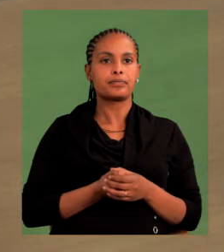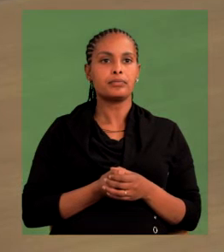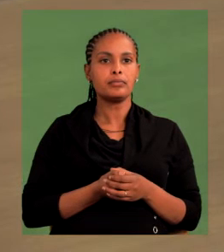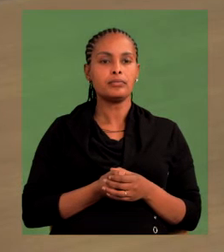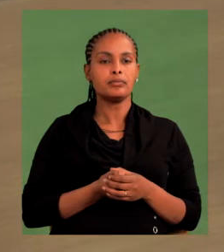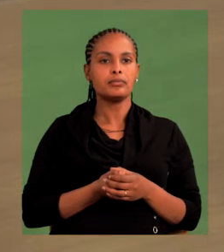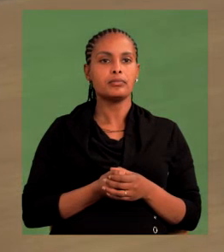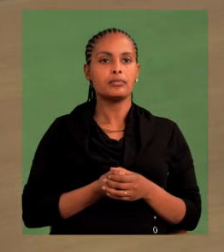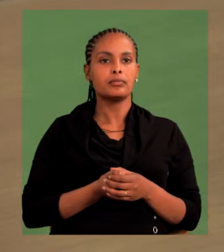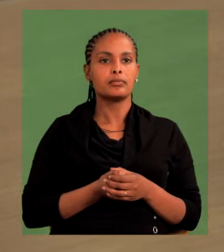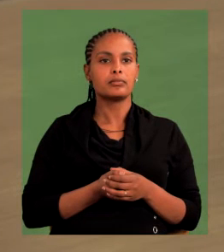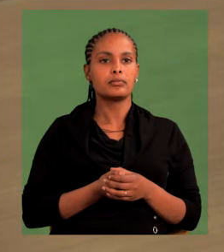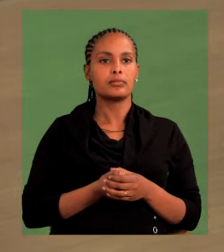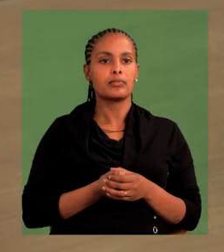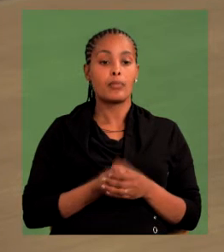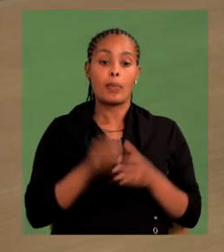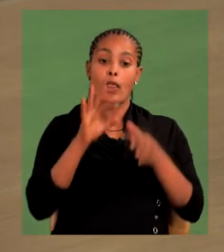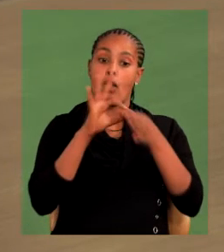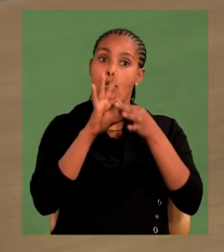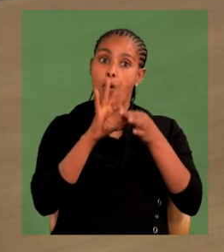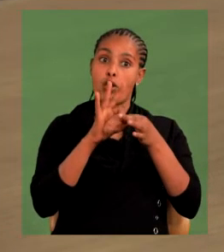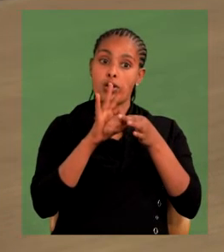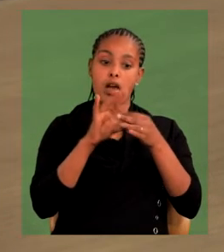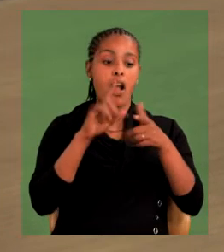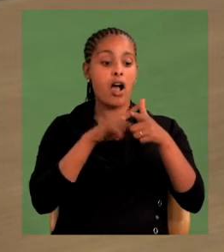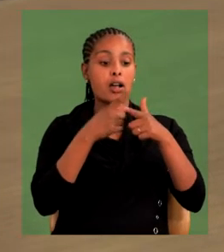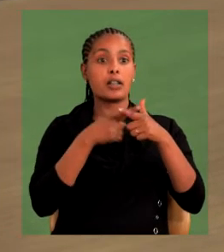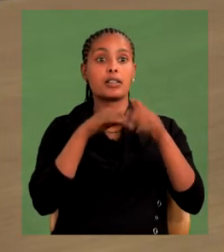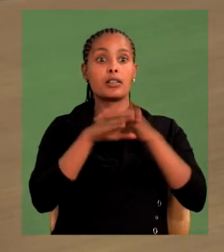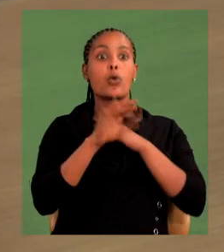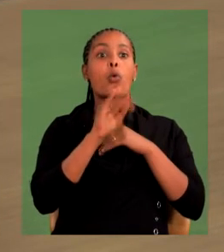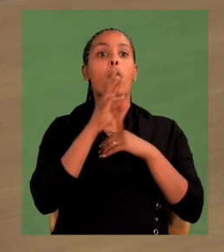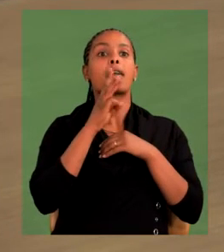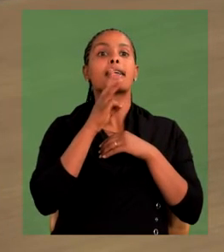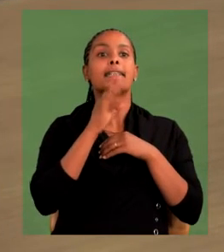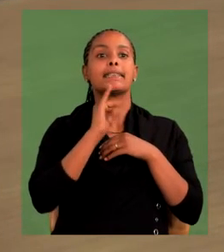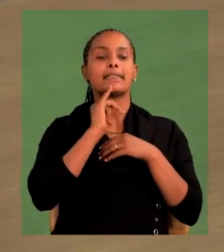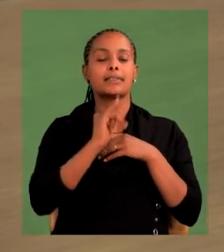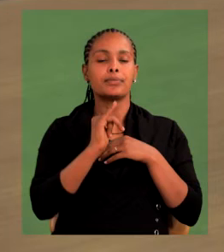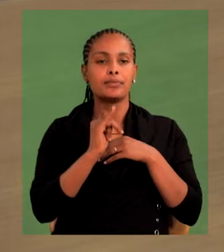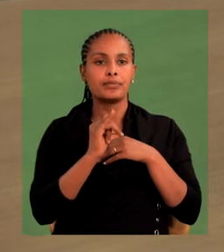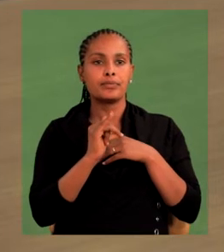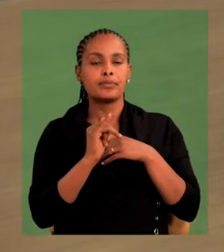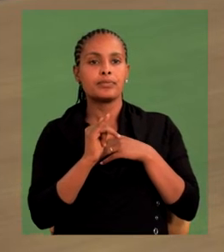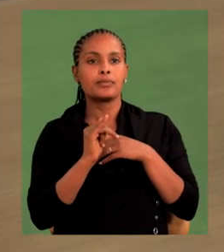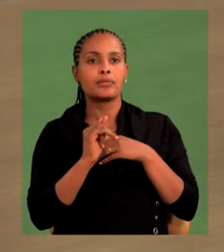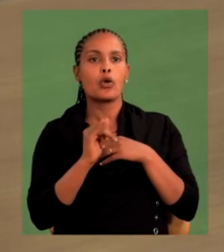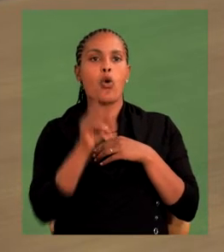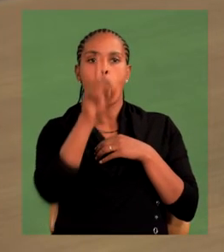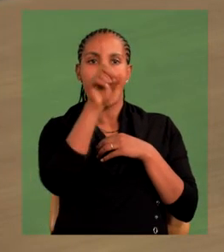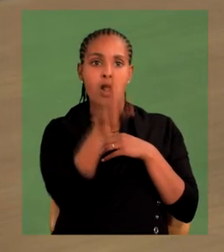So the bond angle in water is